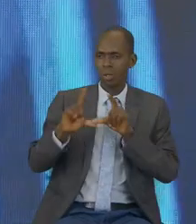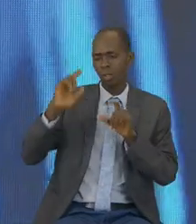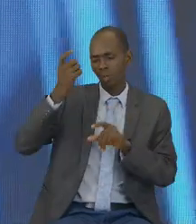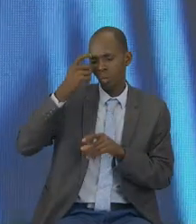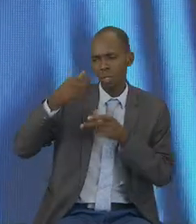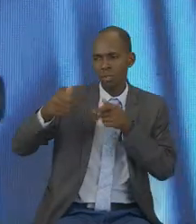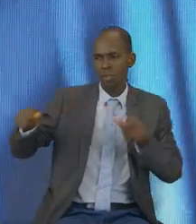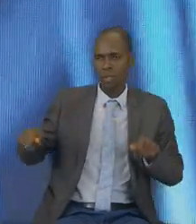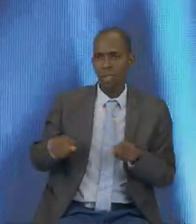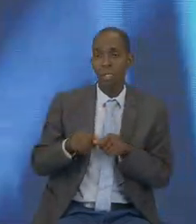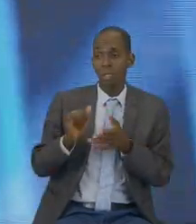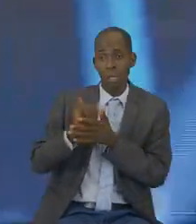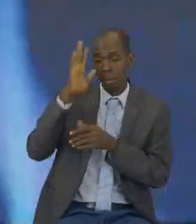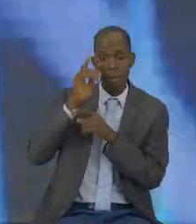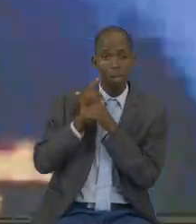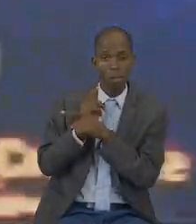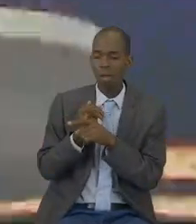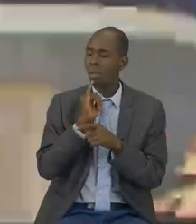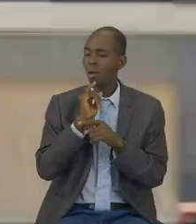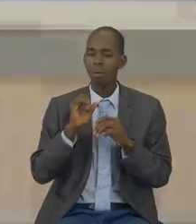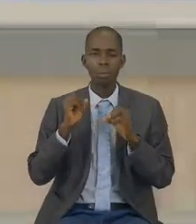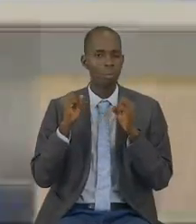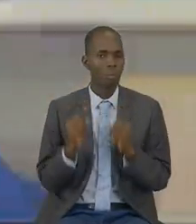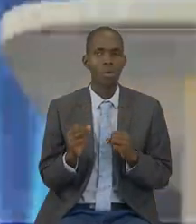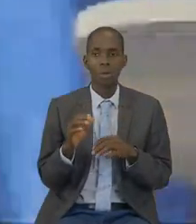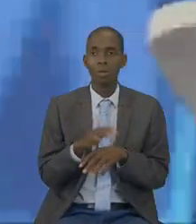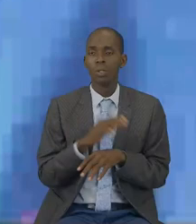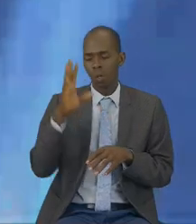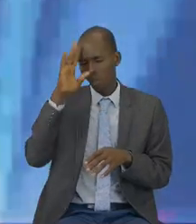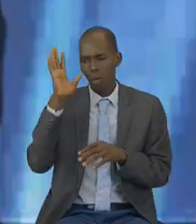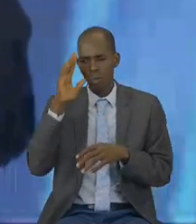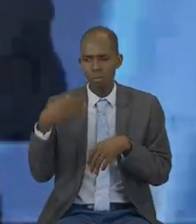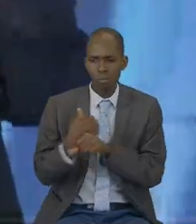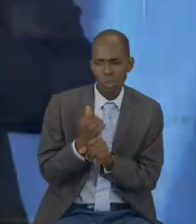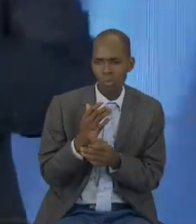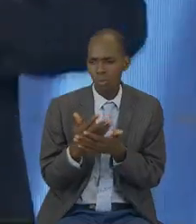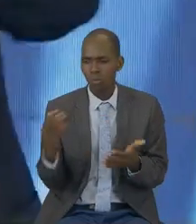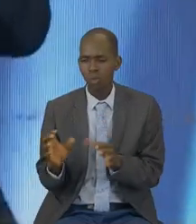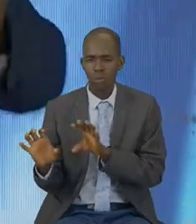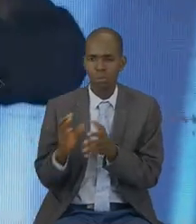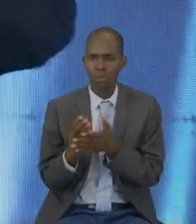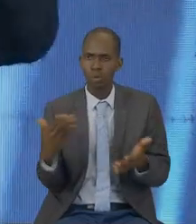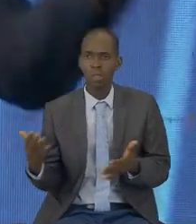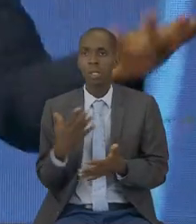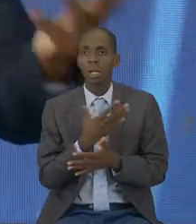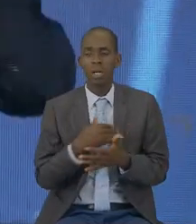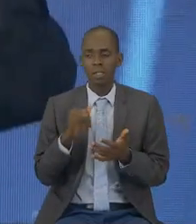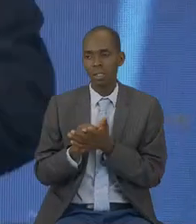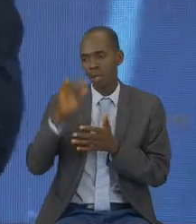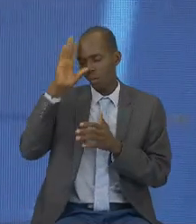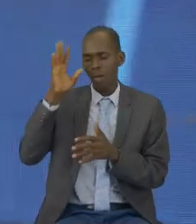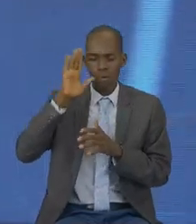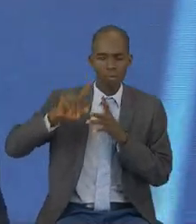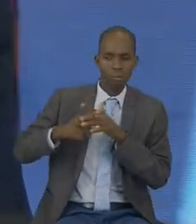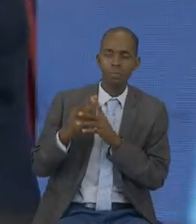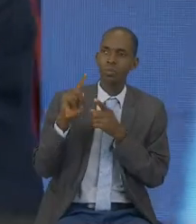that man, he'll just, you know, make some things and make some sounds. And then he will begin to prophesy and